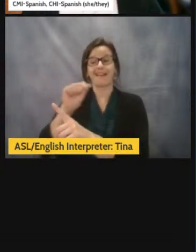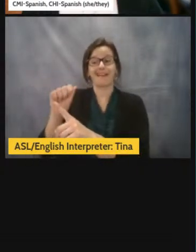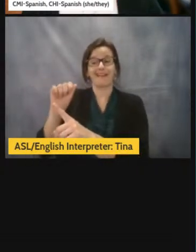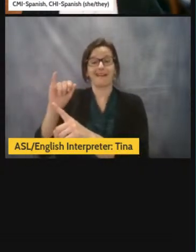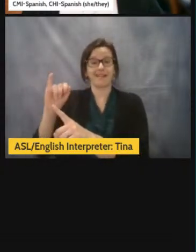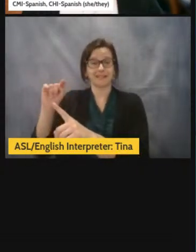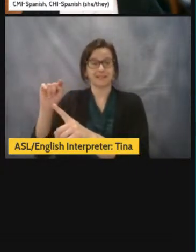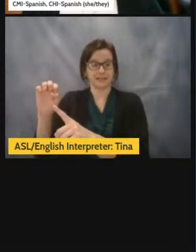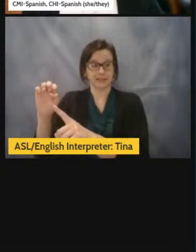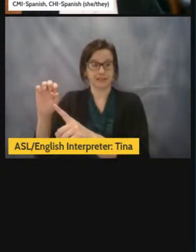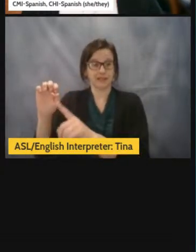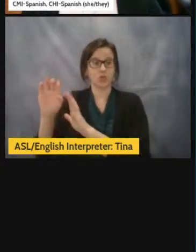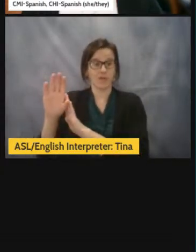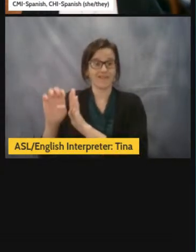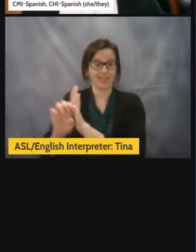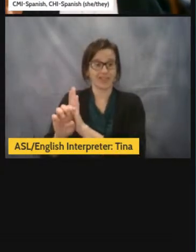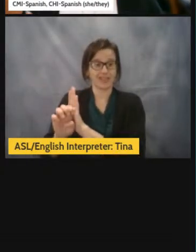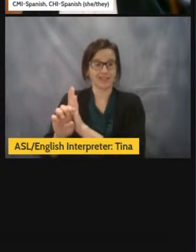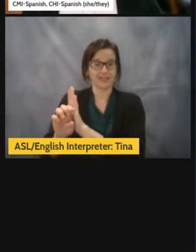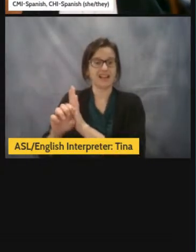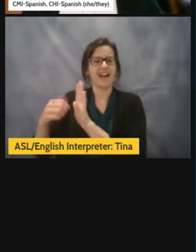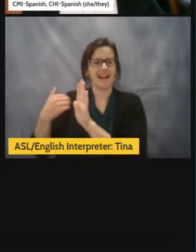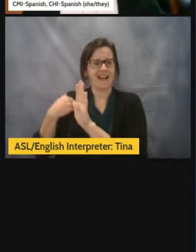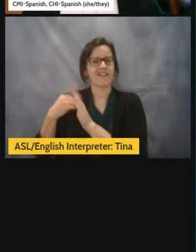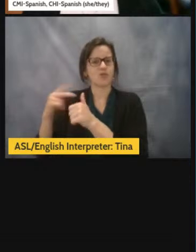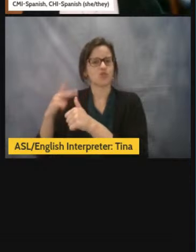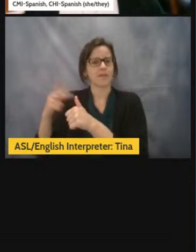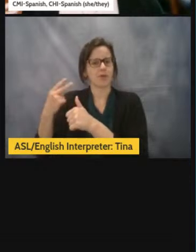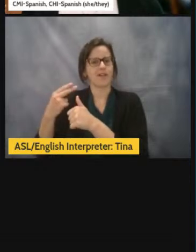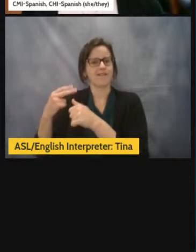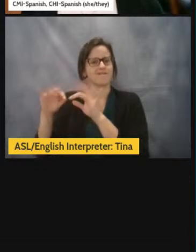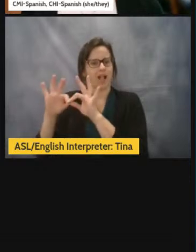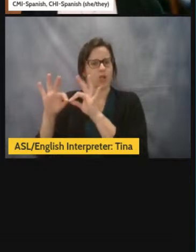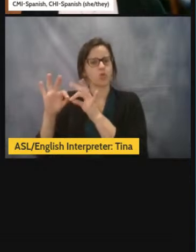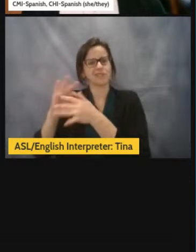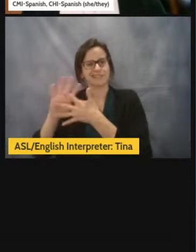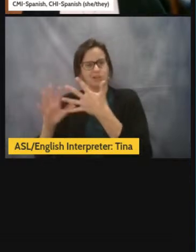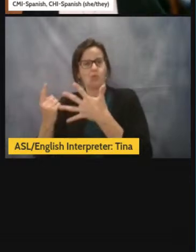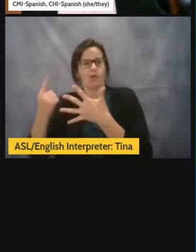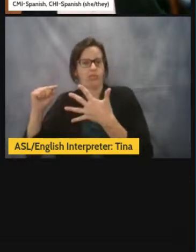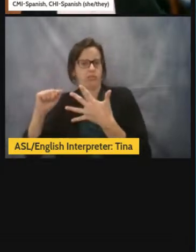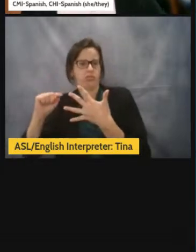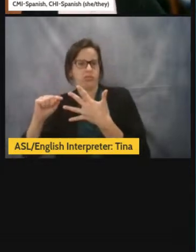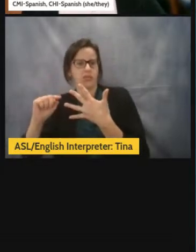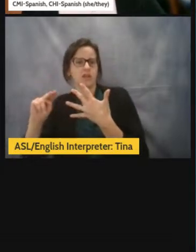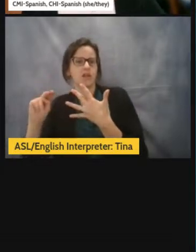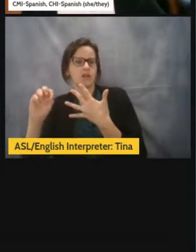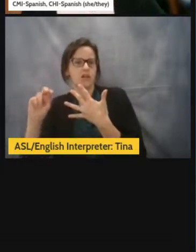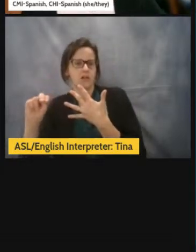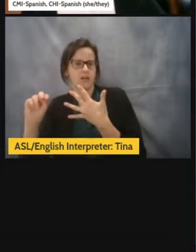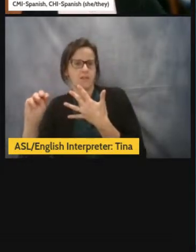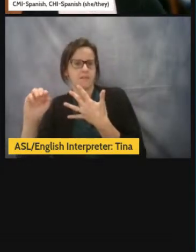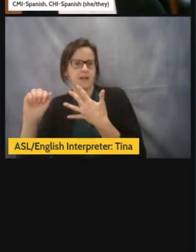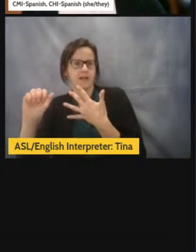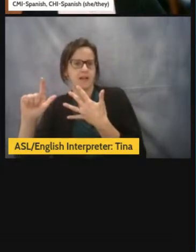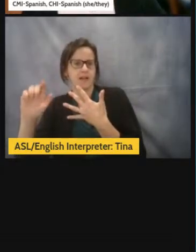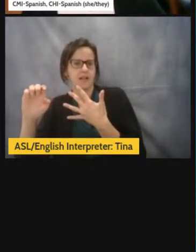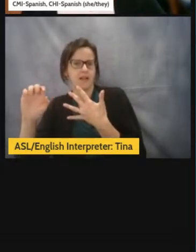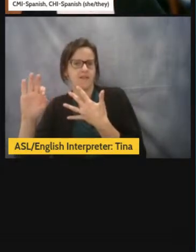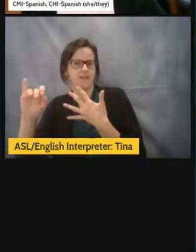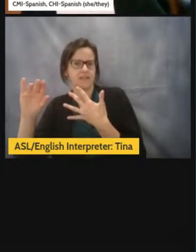AAITE Code of Ethics, which is the Code of Ethics for interpreters and translators